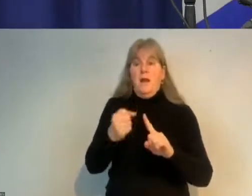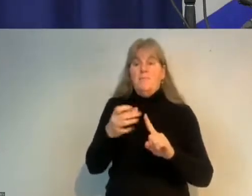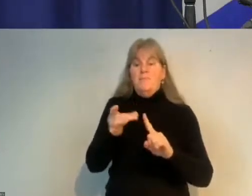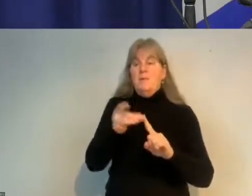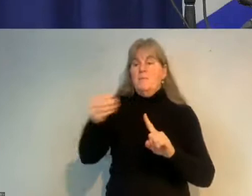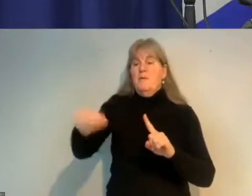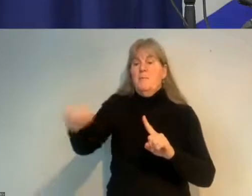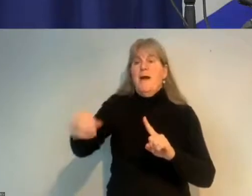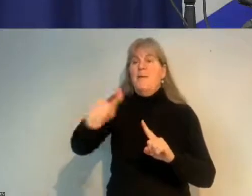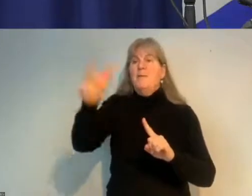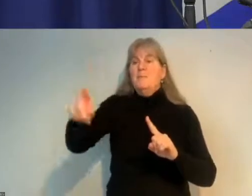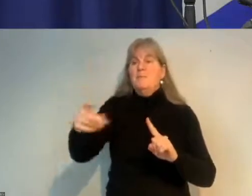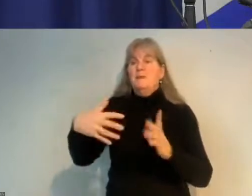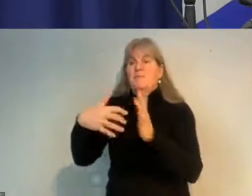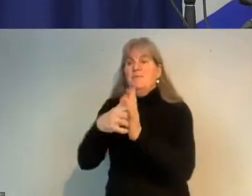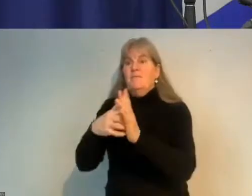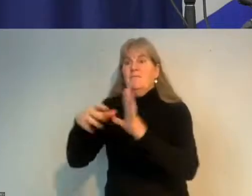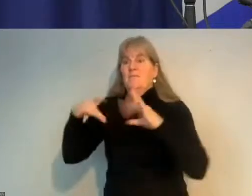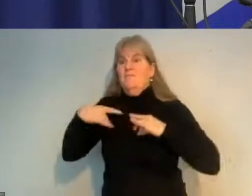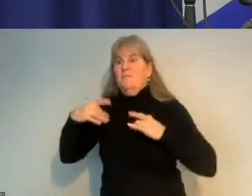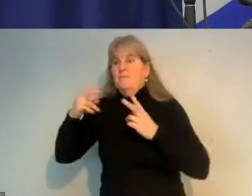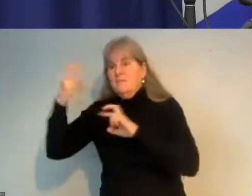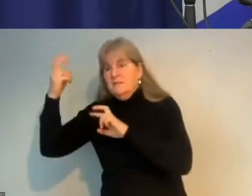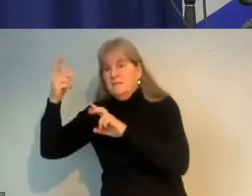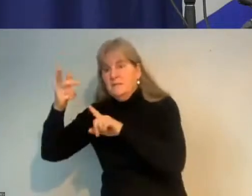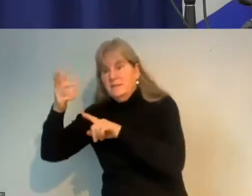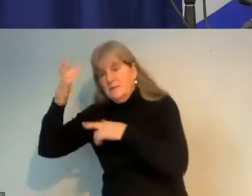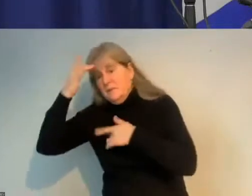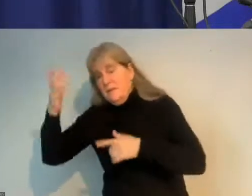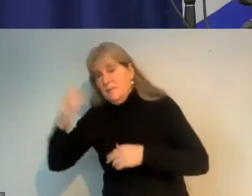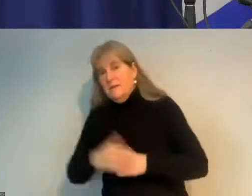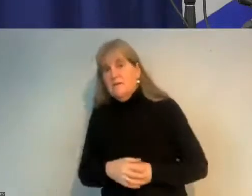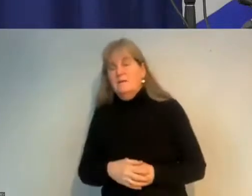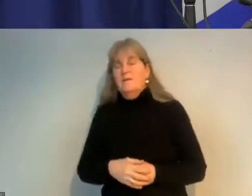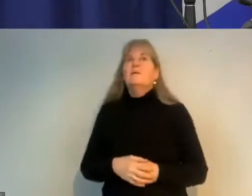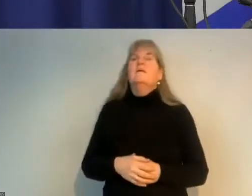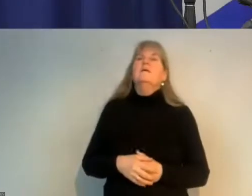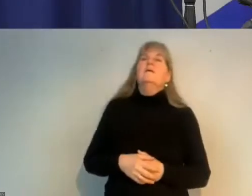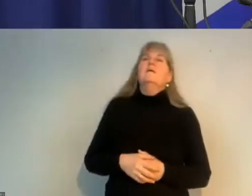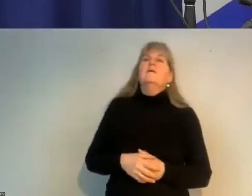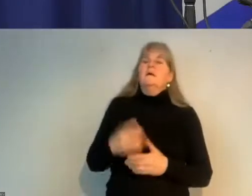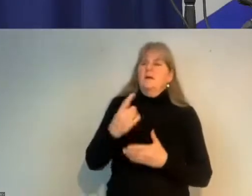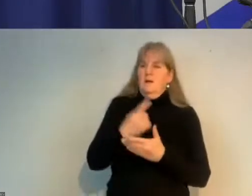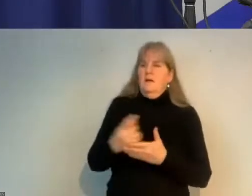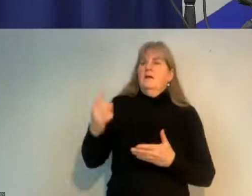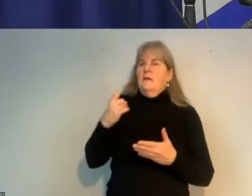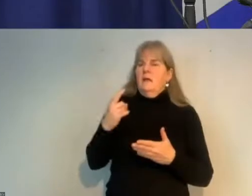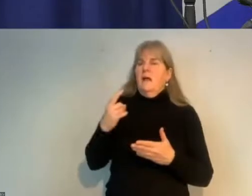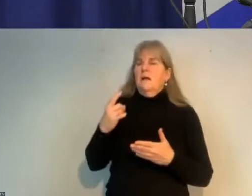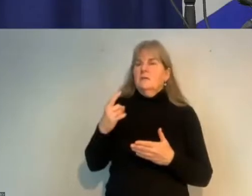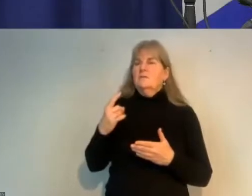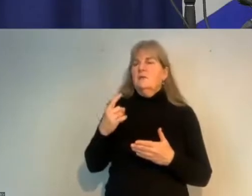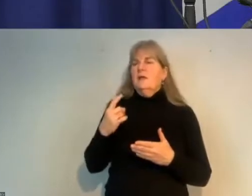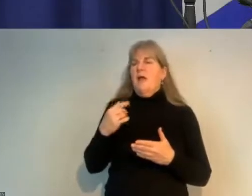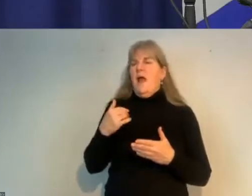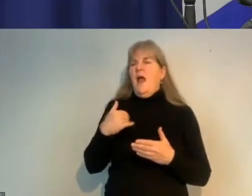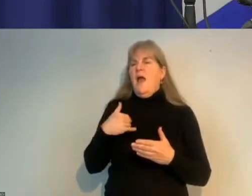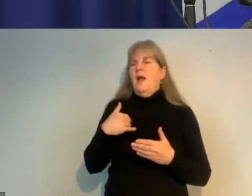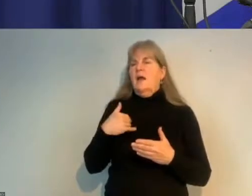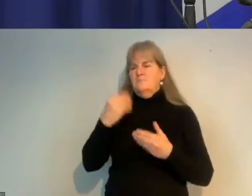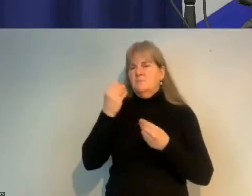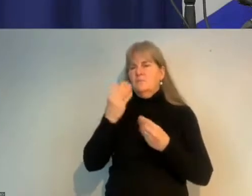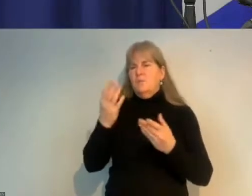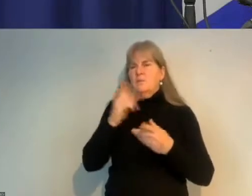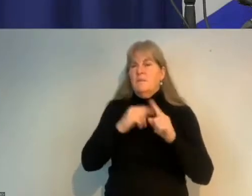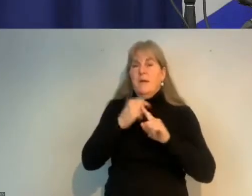Last week, I was very pleased to lighten the burden on people who are contacts of a case. If you are a contact and you